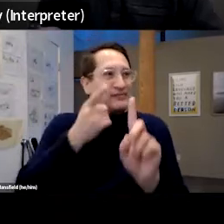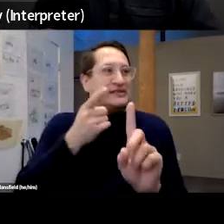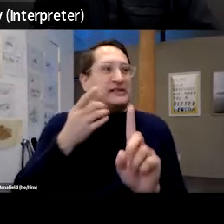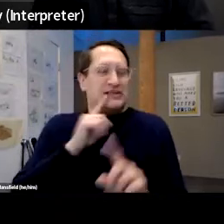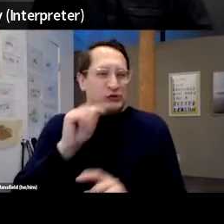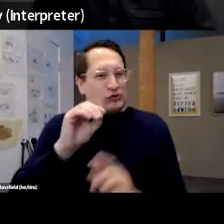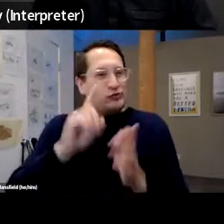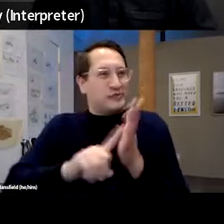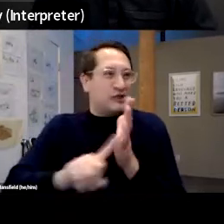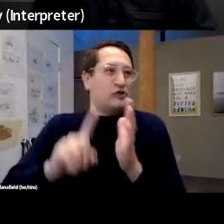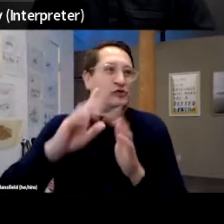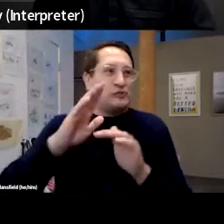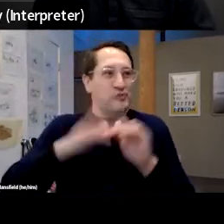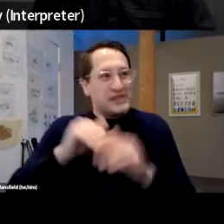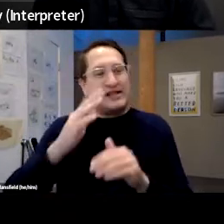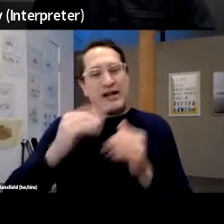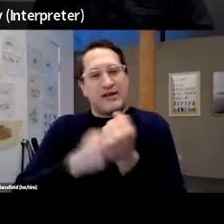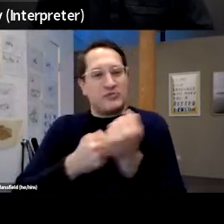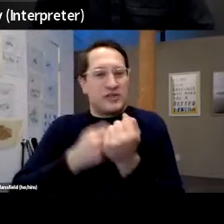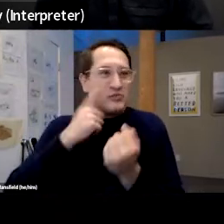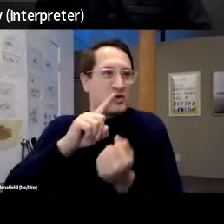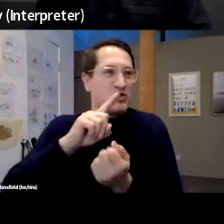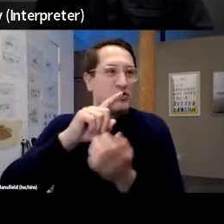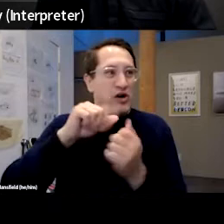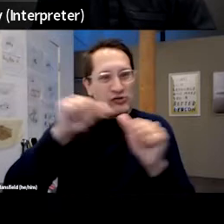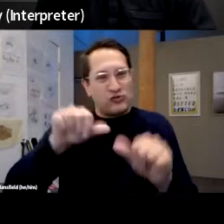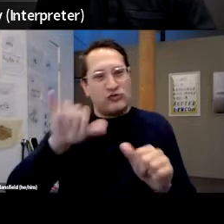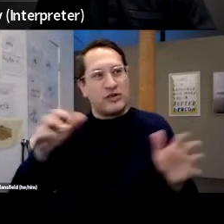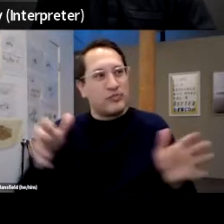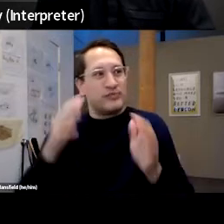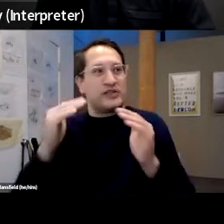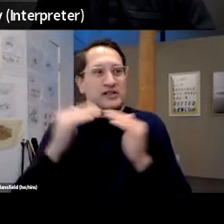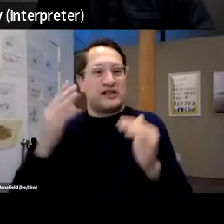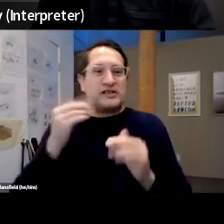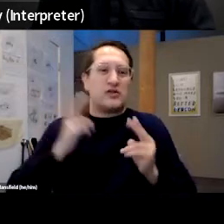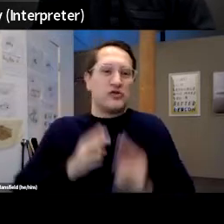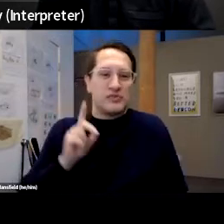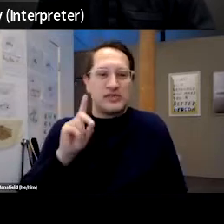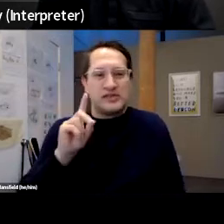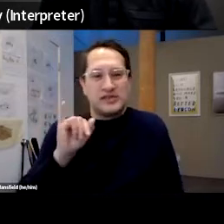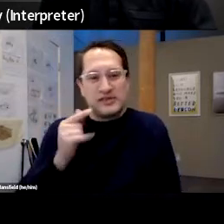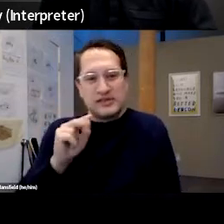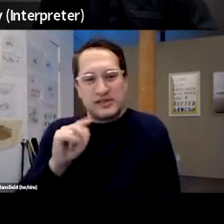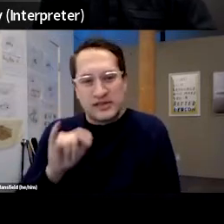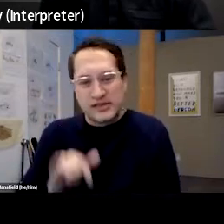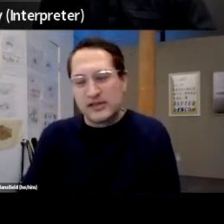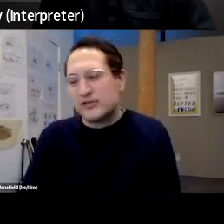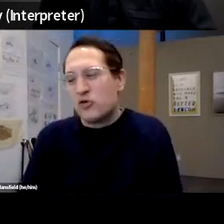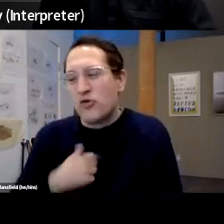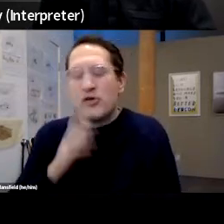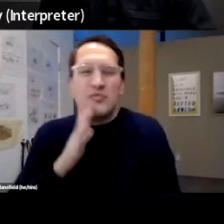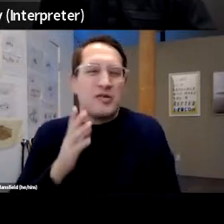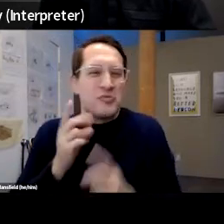So at MASS, our mission is to research, build, and advocate for architecture which promotes justice and human dignity.